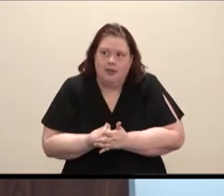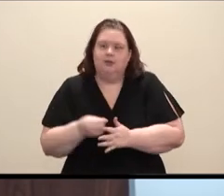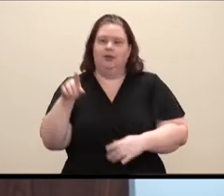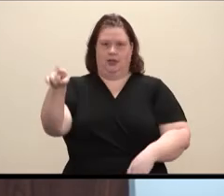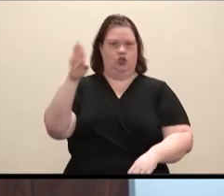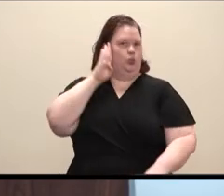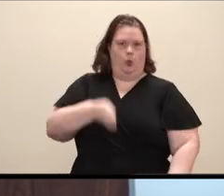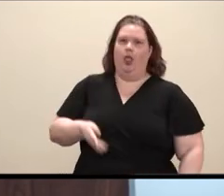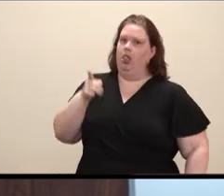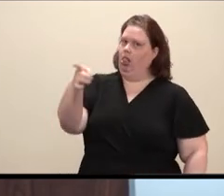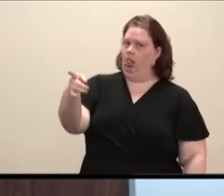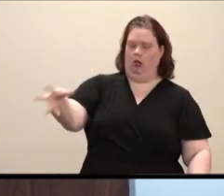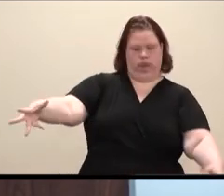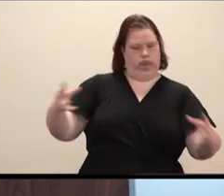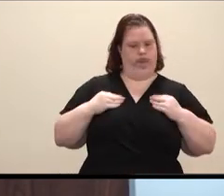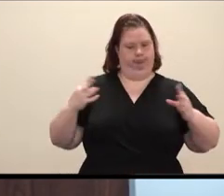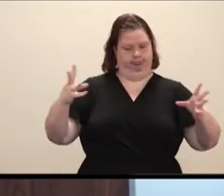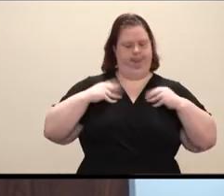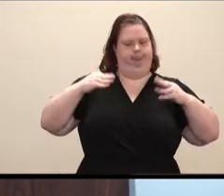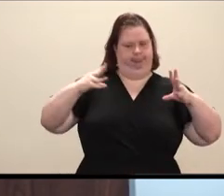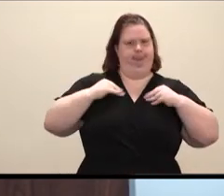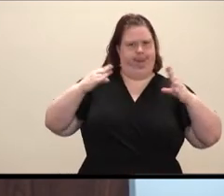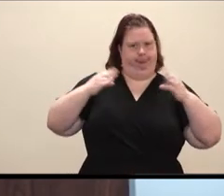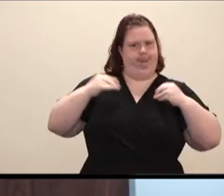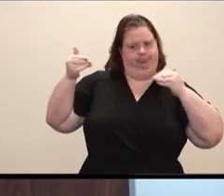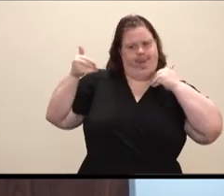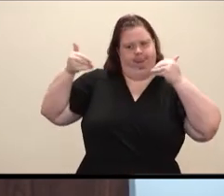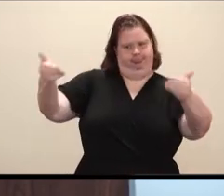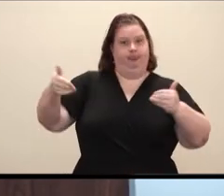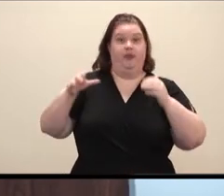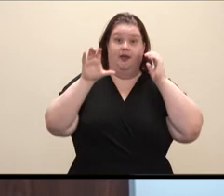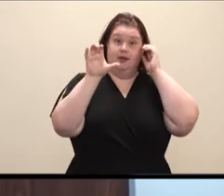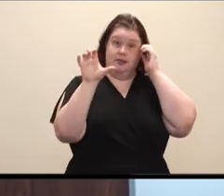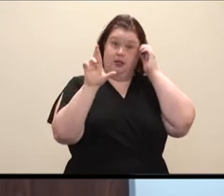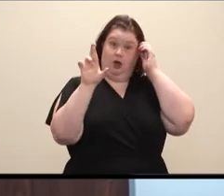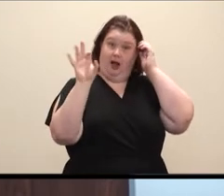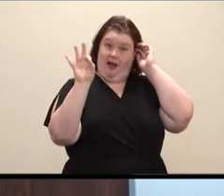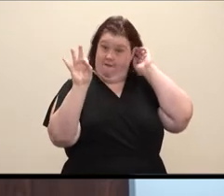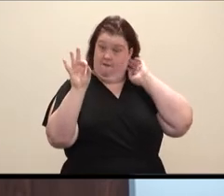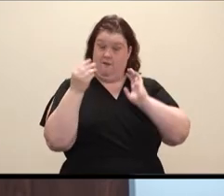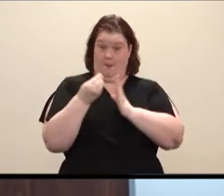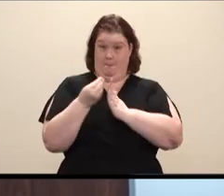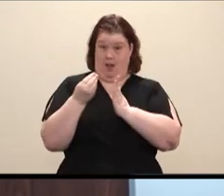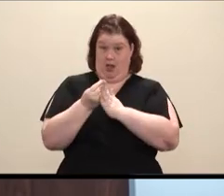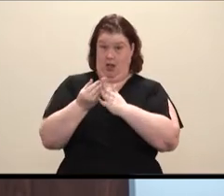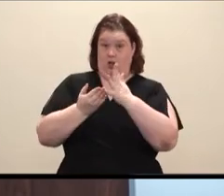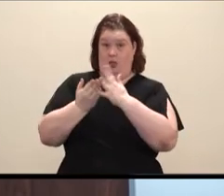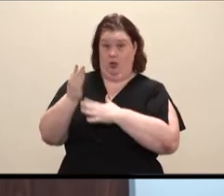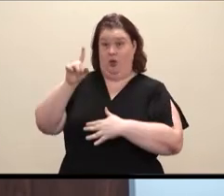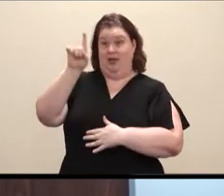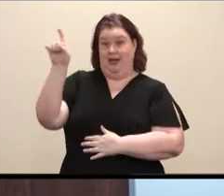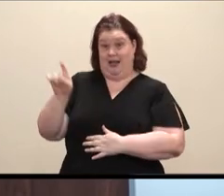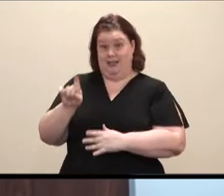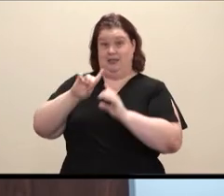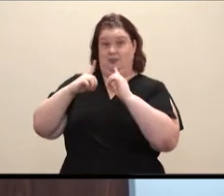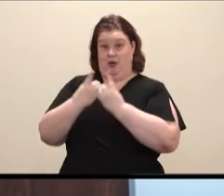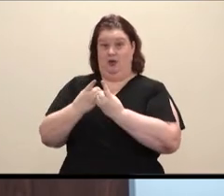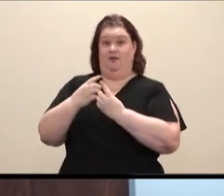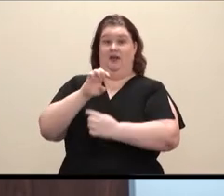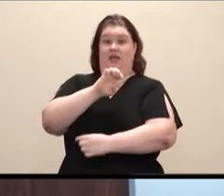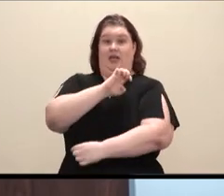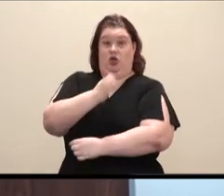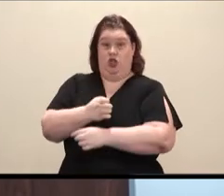she has just the CRF money that came through the Texas Department of Energy Management was